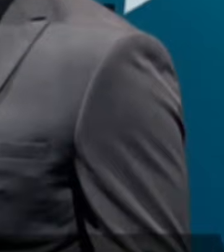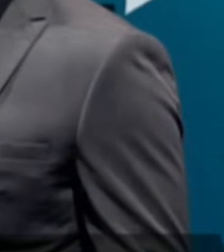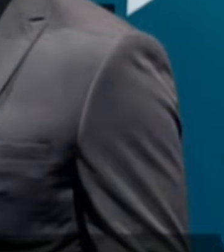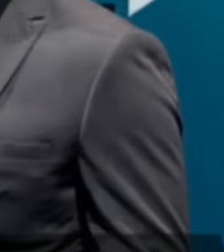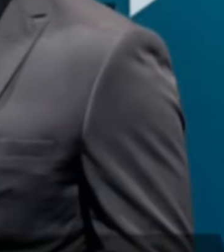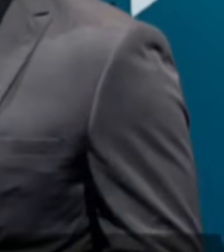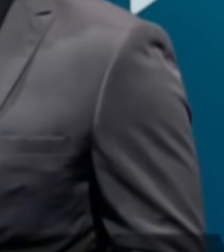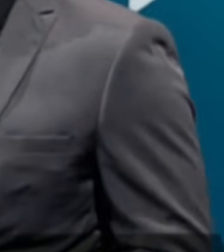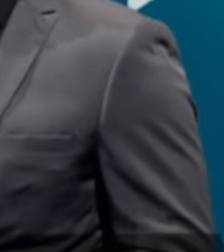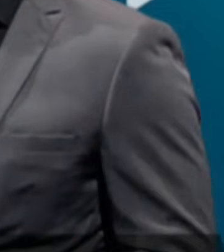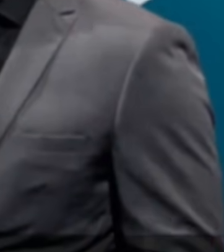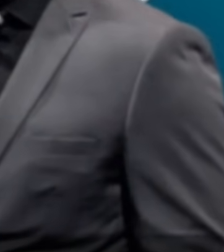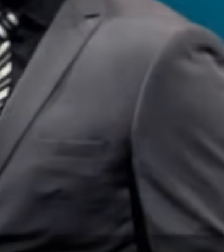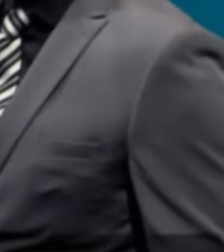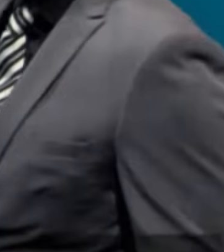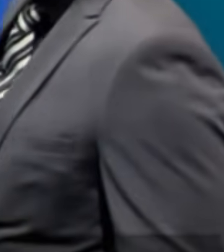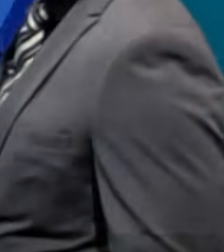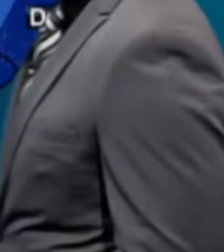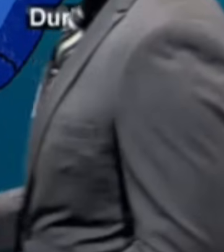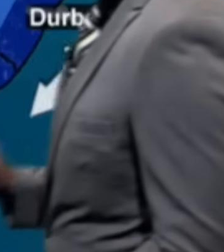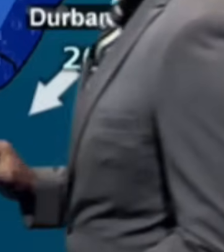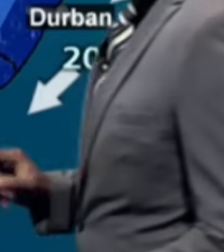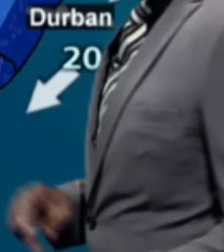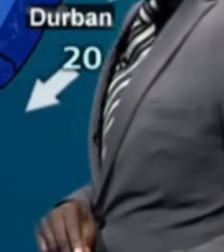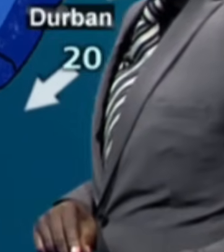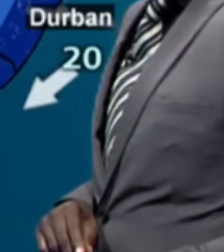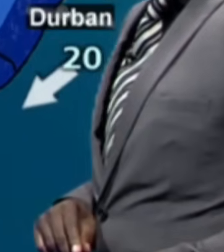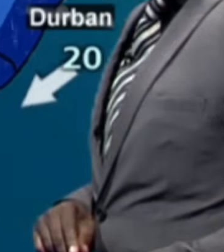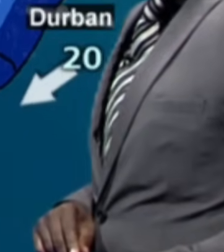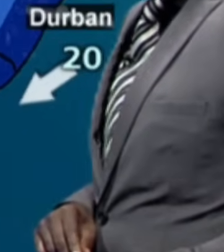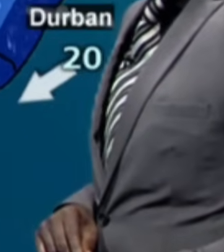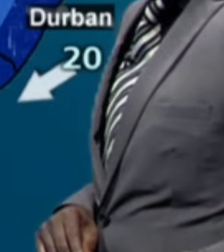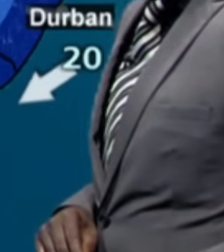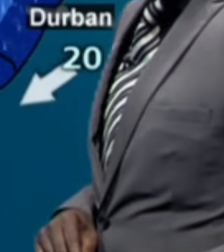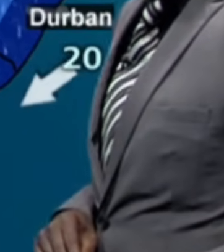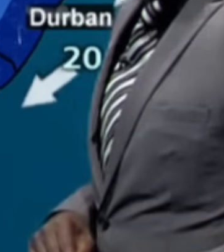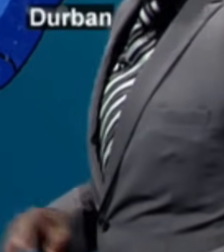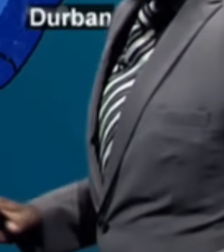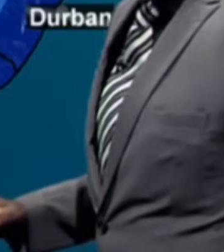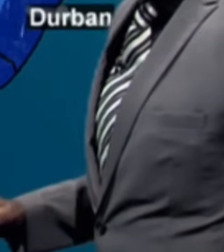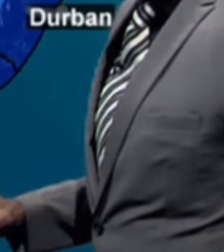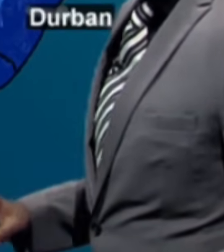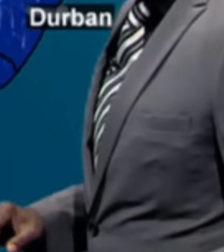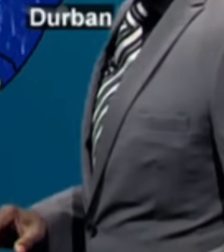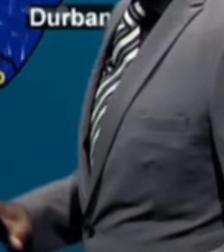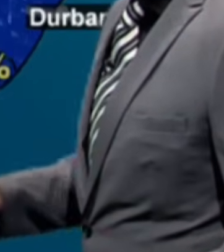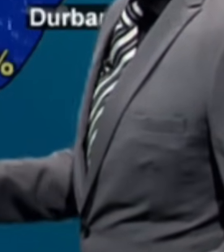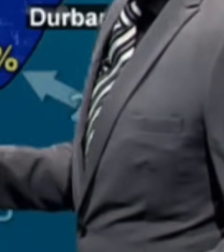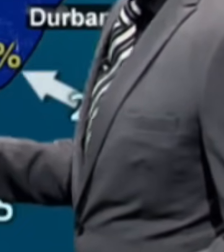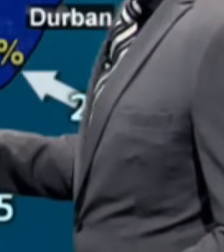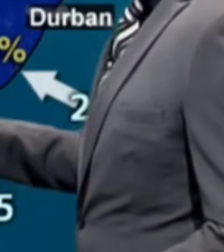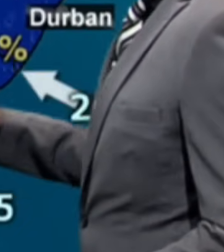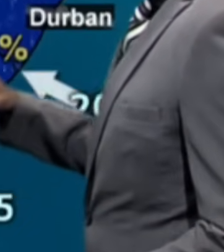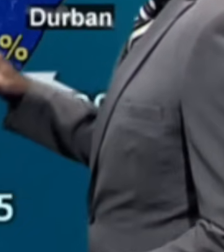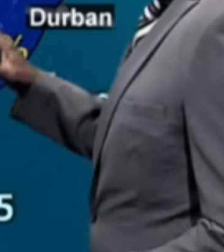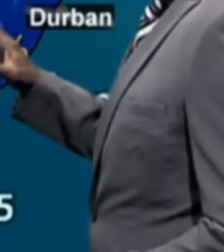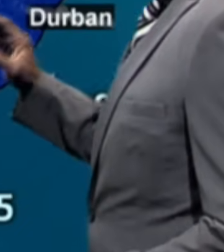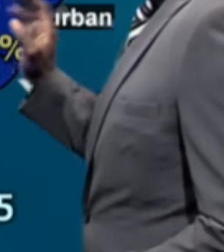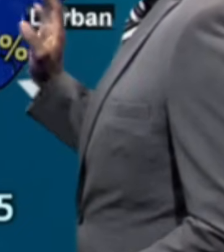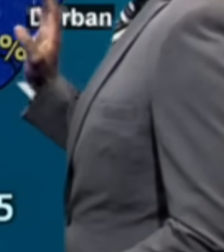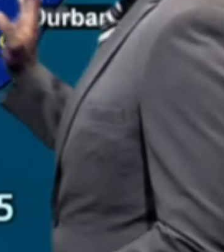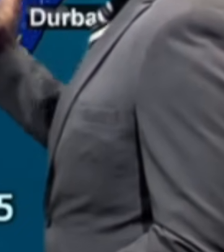fetetse bobebe ho kena ka haruna ha le ka thoko go mabopoteng hlokomela fela tlebele fela moya e sa enkae ho sane pula tse matla di tlana nara ho nyola ho tloa